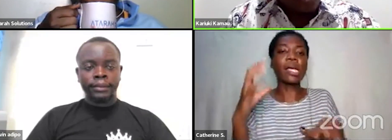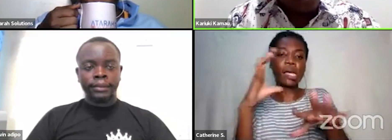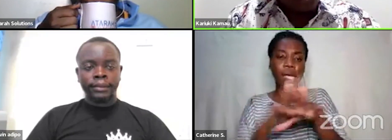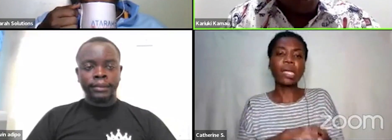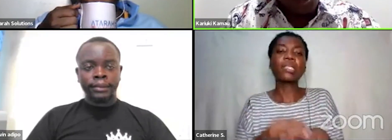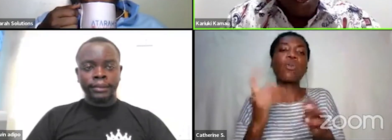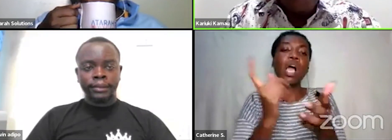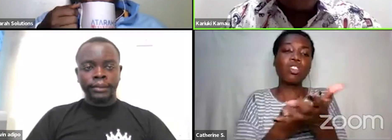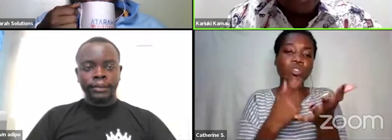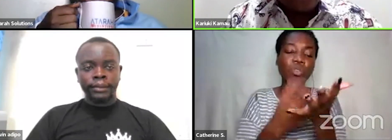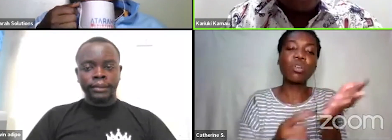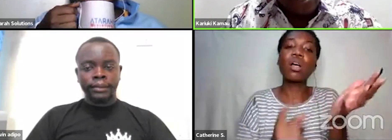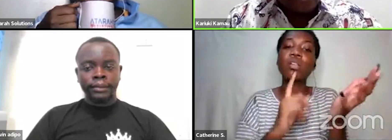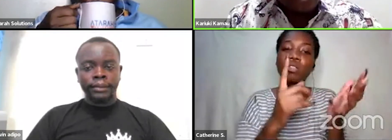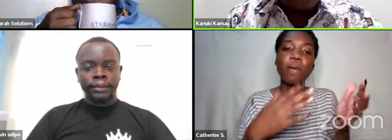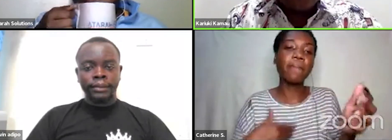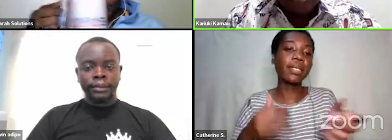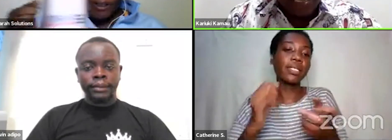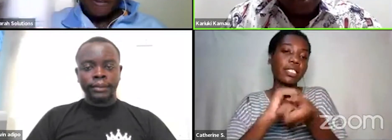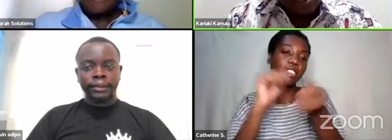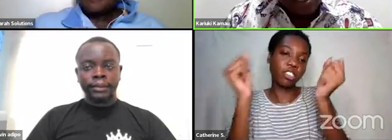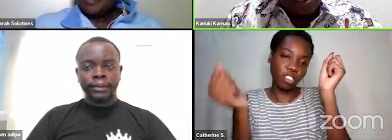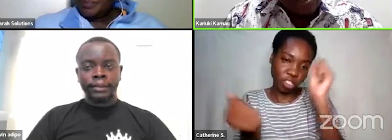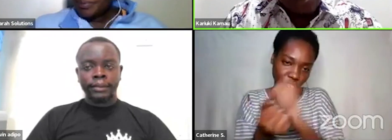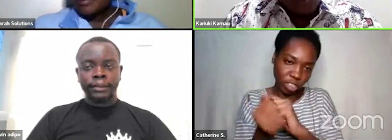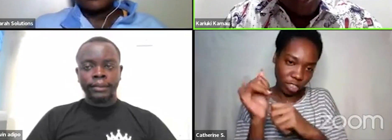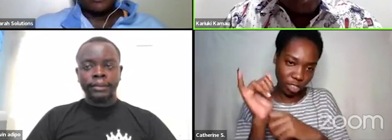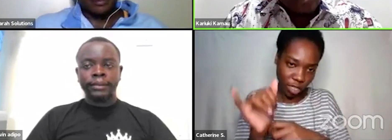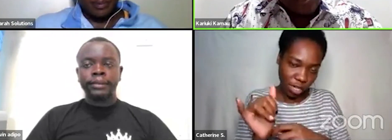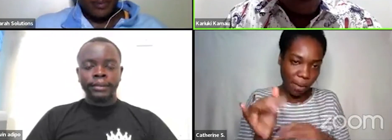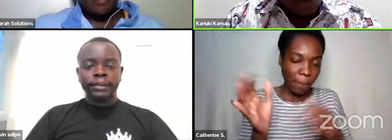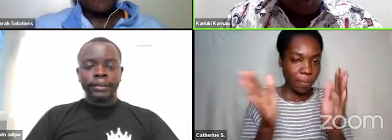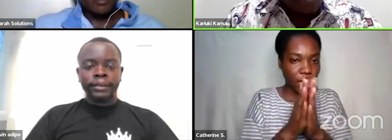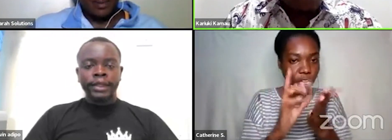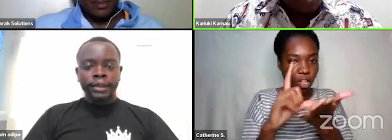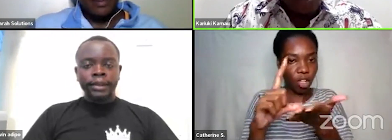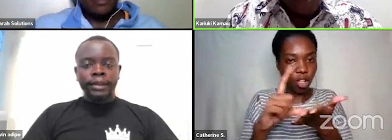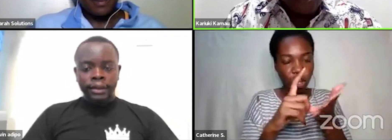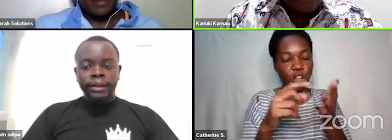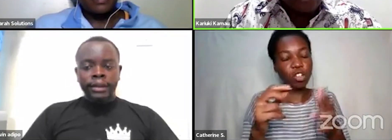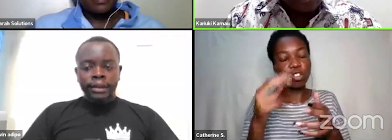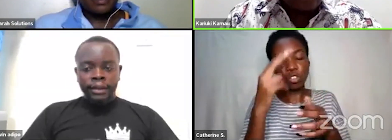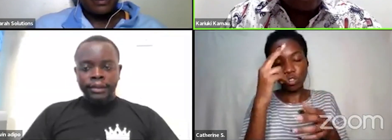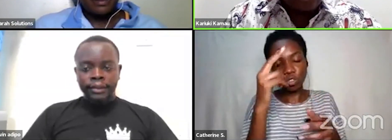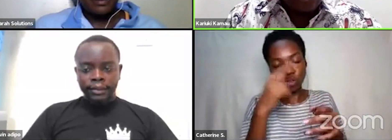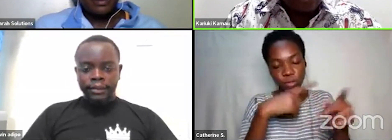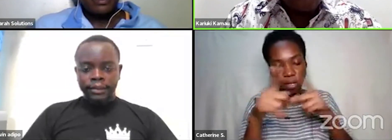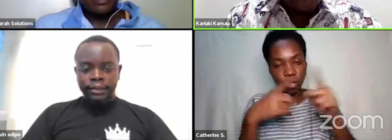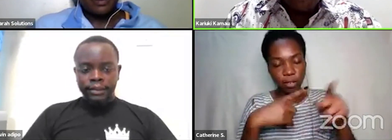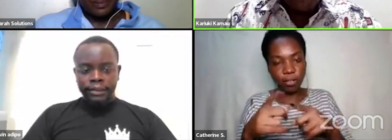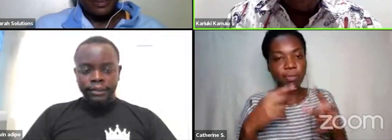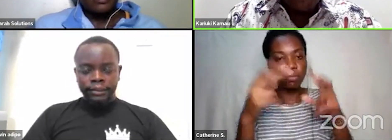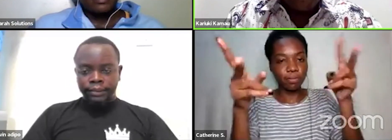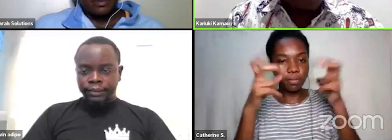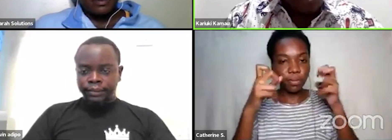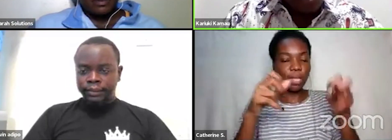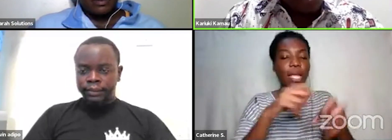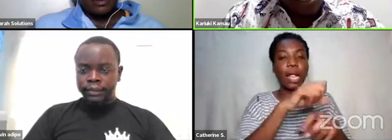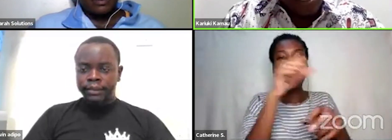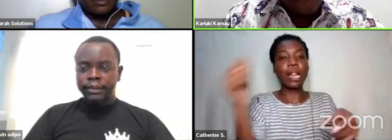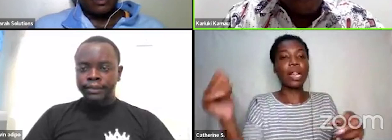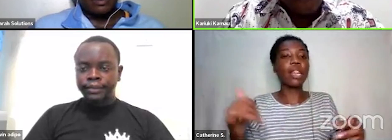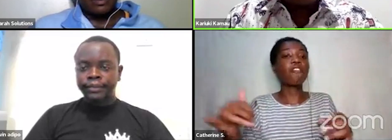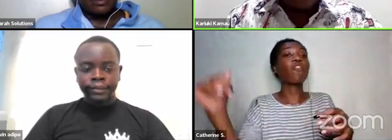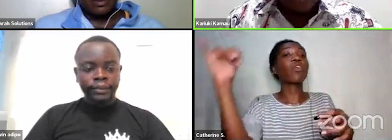foreign tourism. So I changed the tact so that the local tourism now are the one attracting foreign tourism in